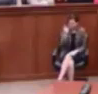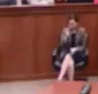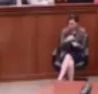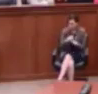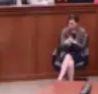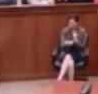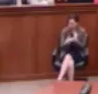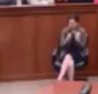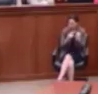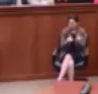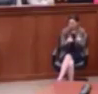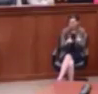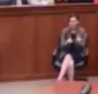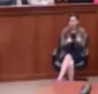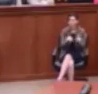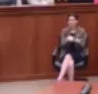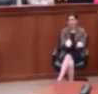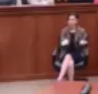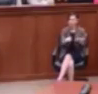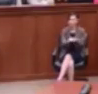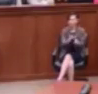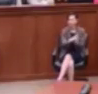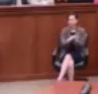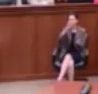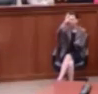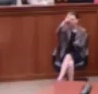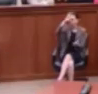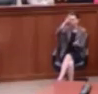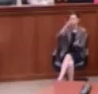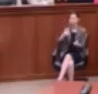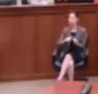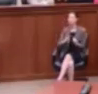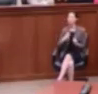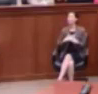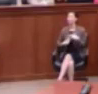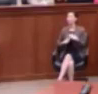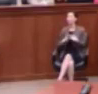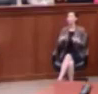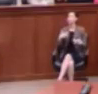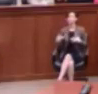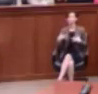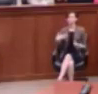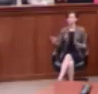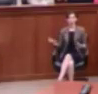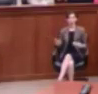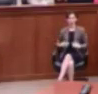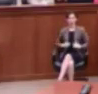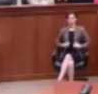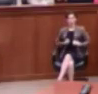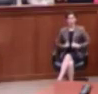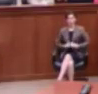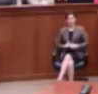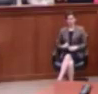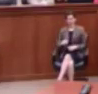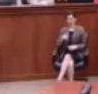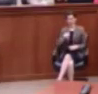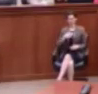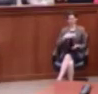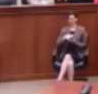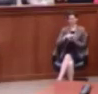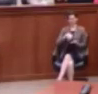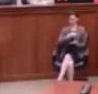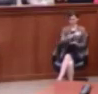career and technical education and how important it is. But my main concern is looking at my